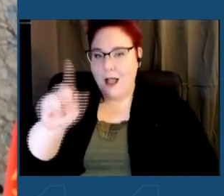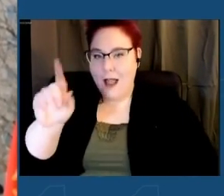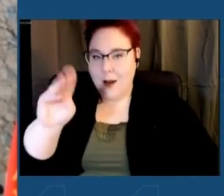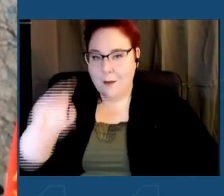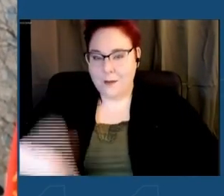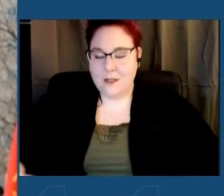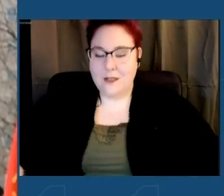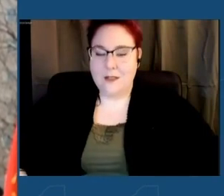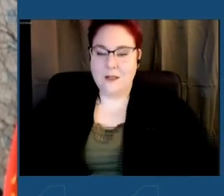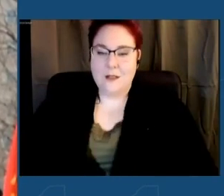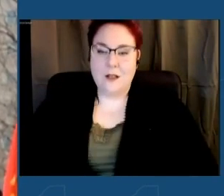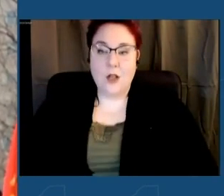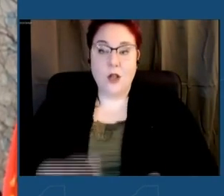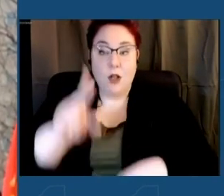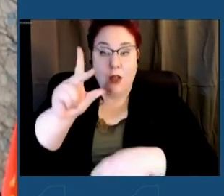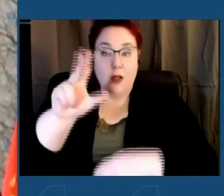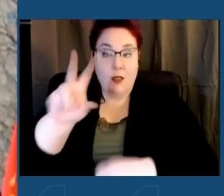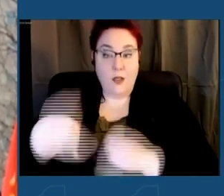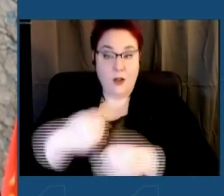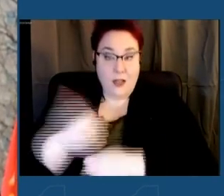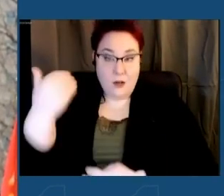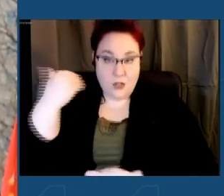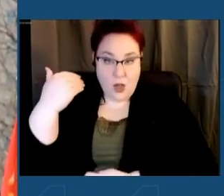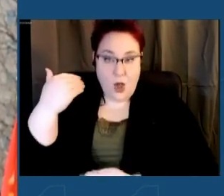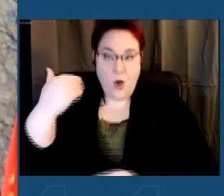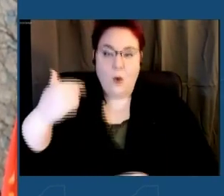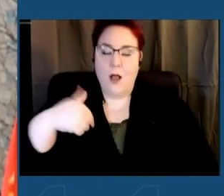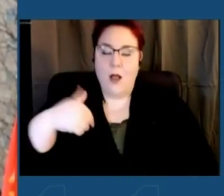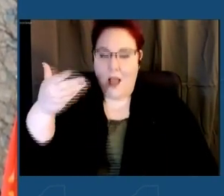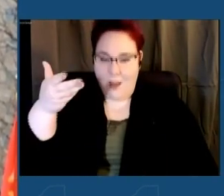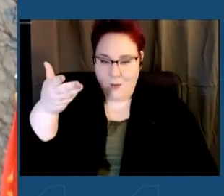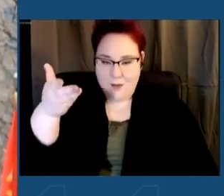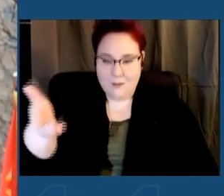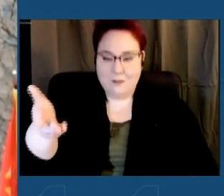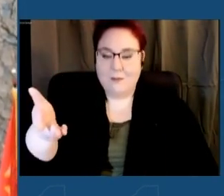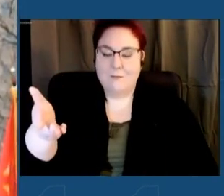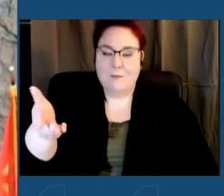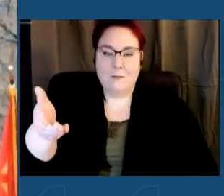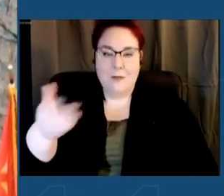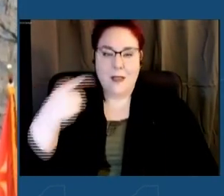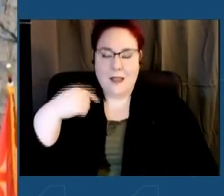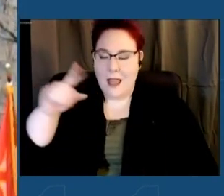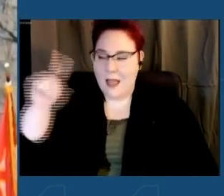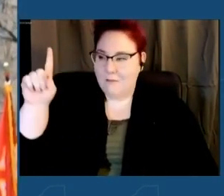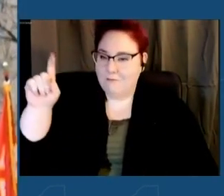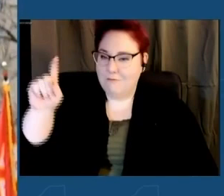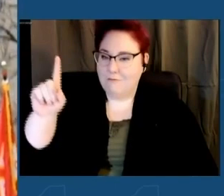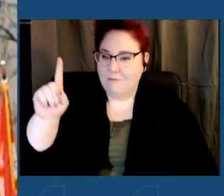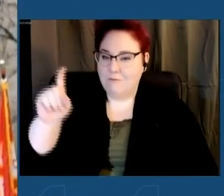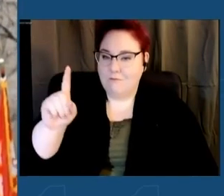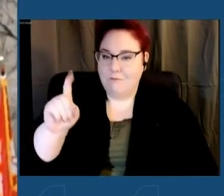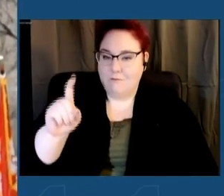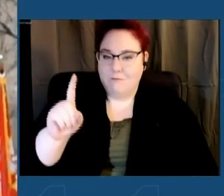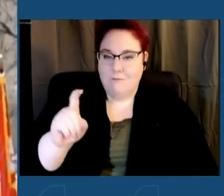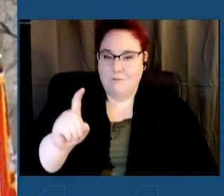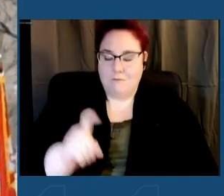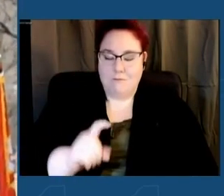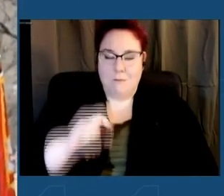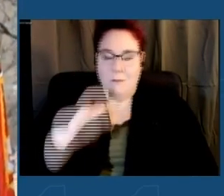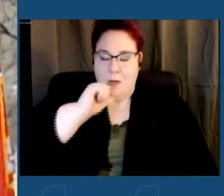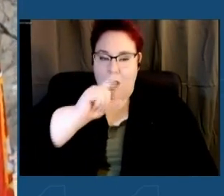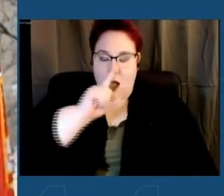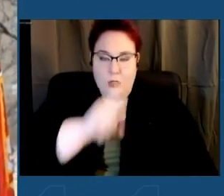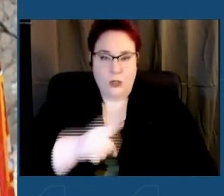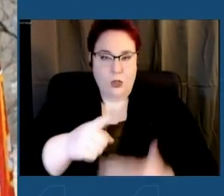30 years ago, I was among those who trudged down the steps, uncertain of what had